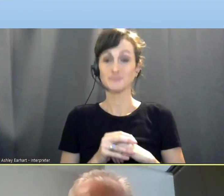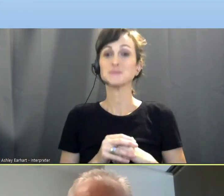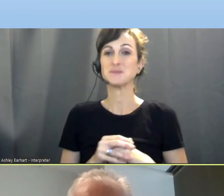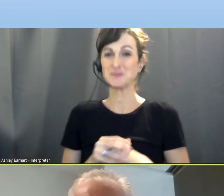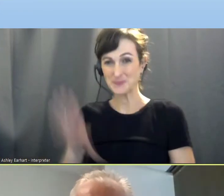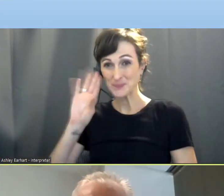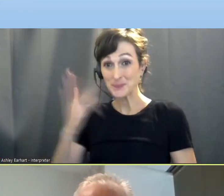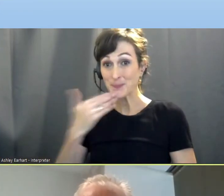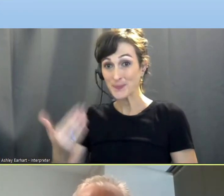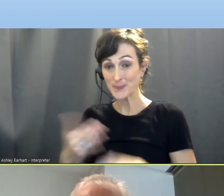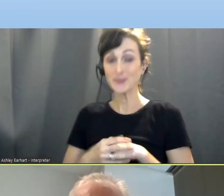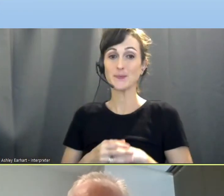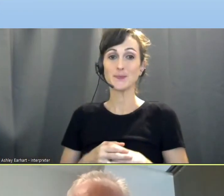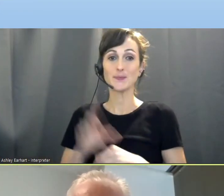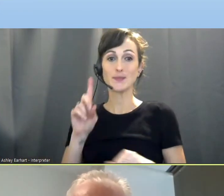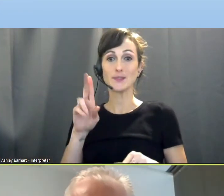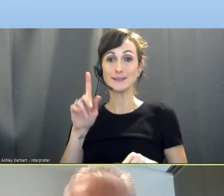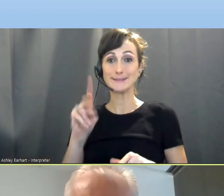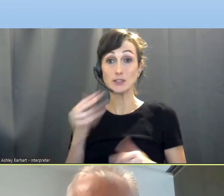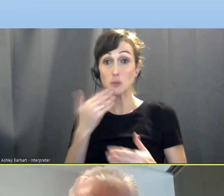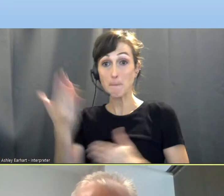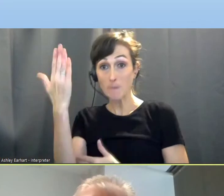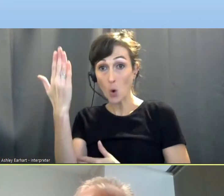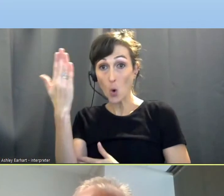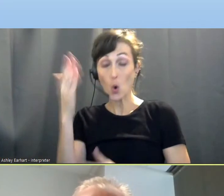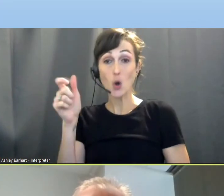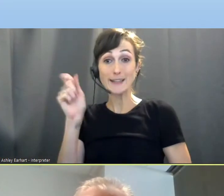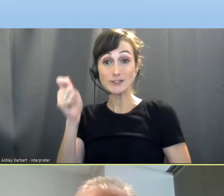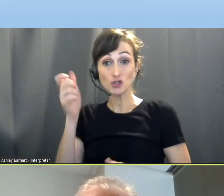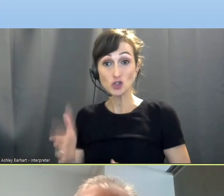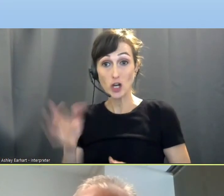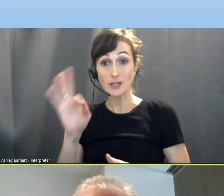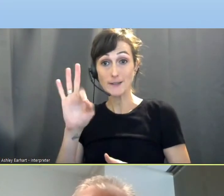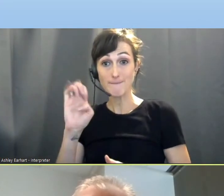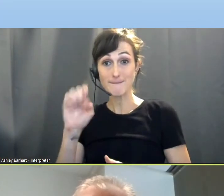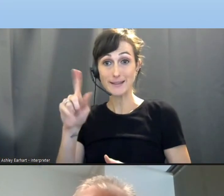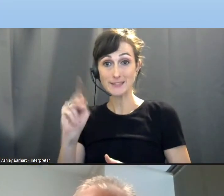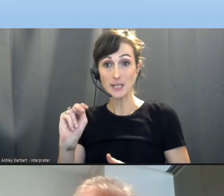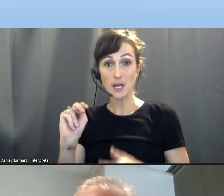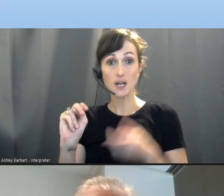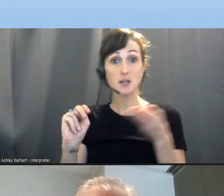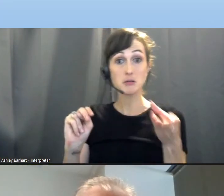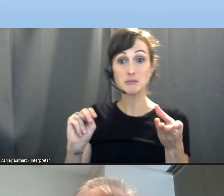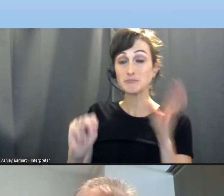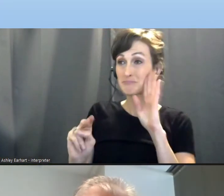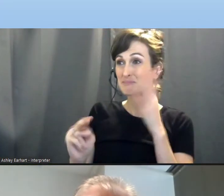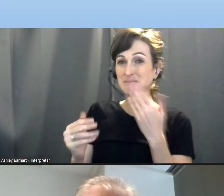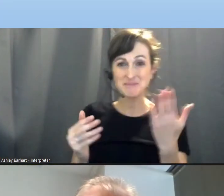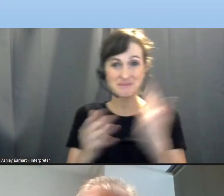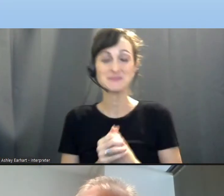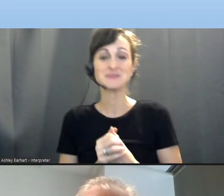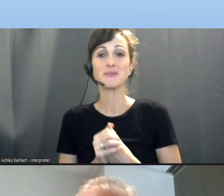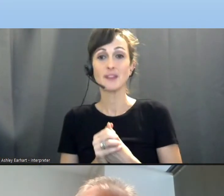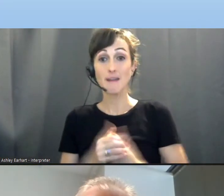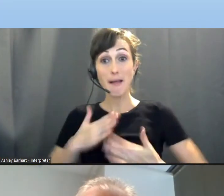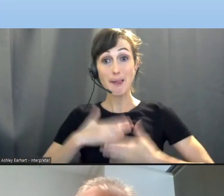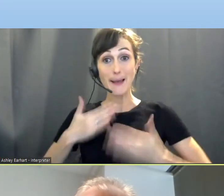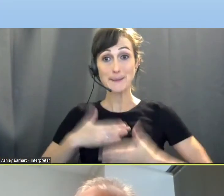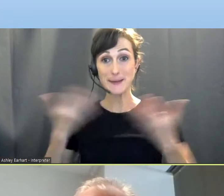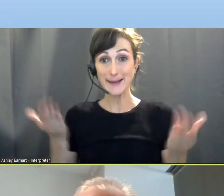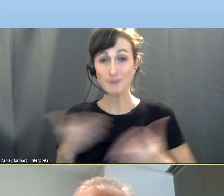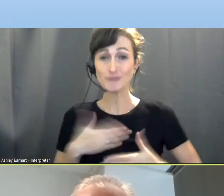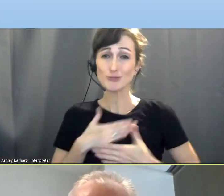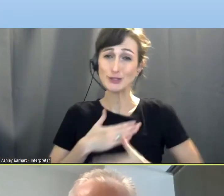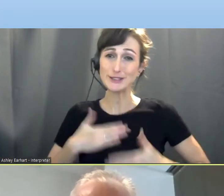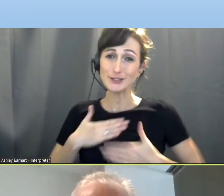Hey, thank you, Dustin. Good morning, Judge Felton, and Morning. really glad to be here. I appreciate